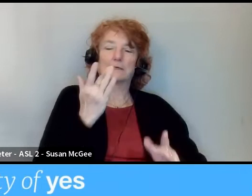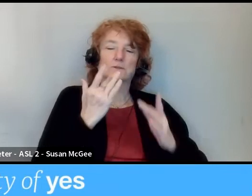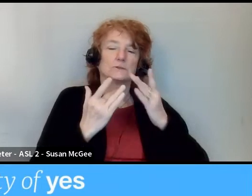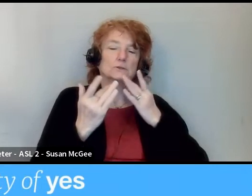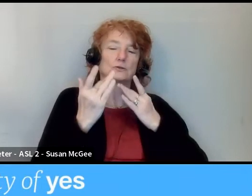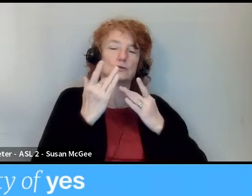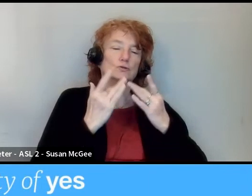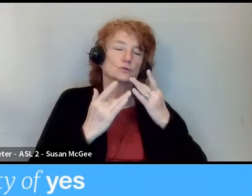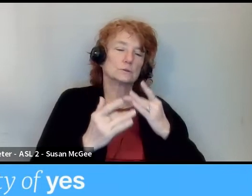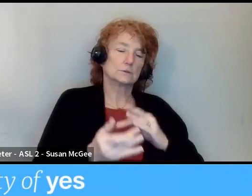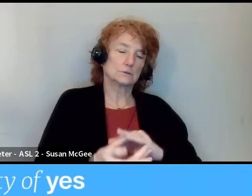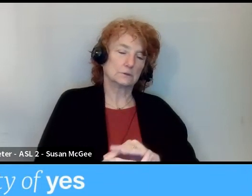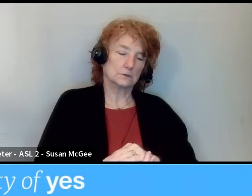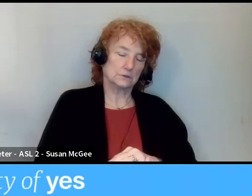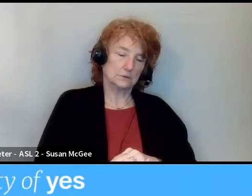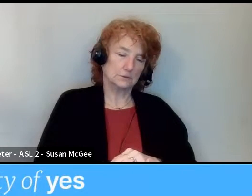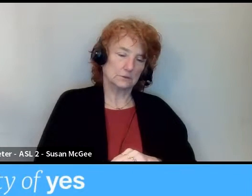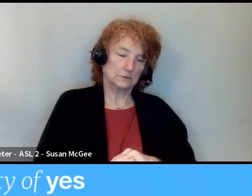effort.